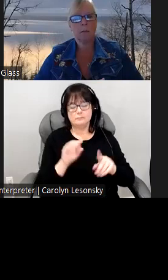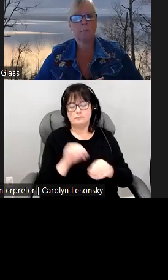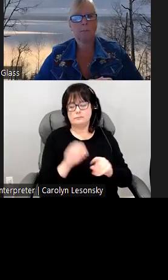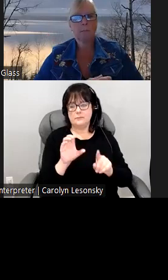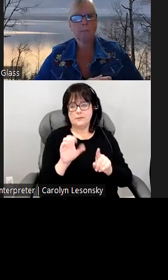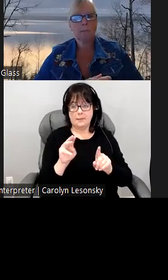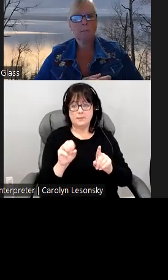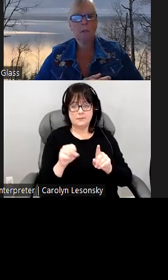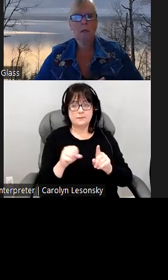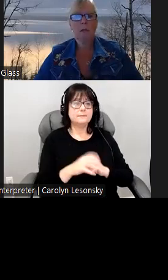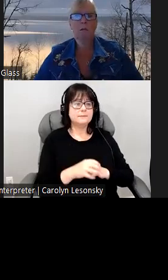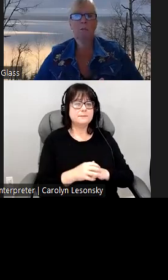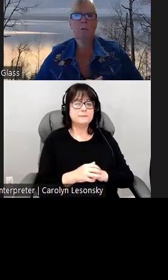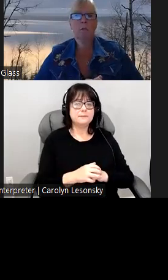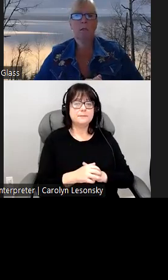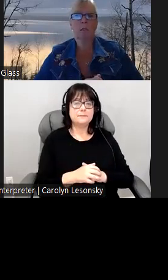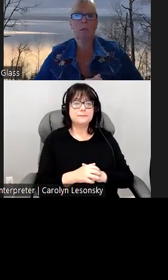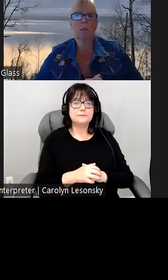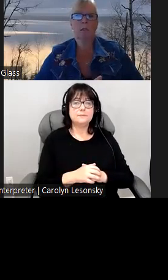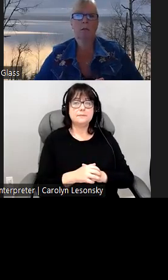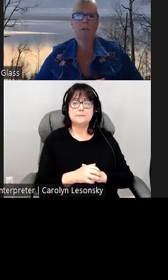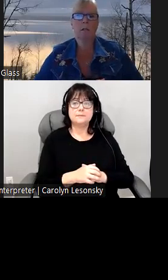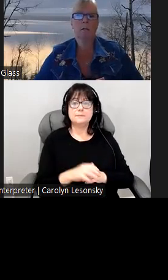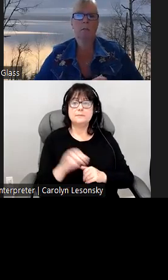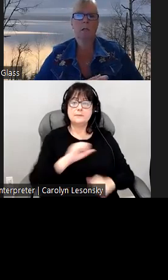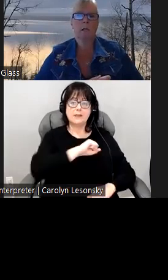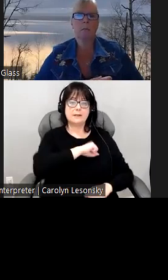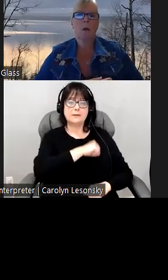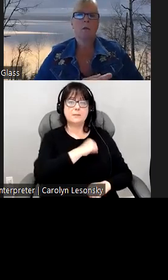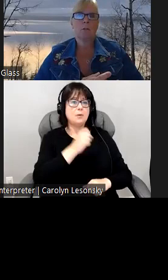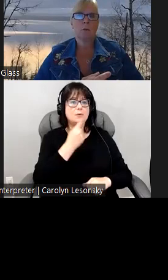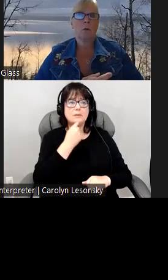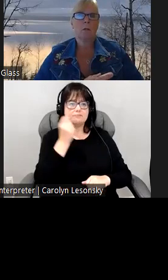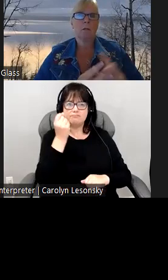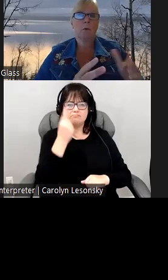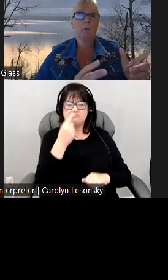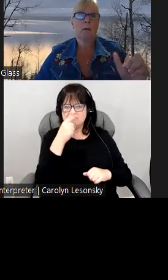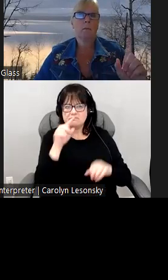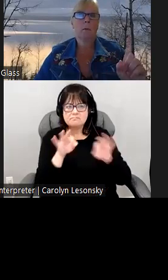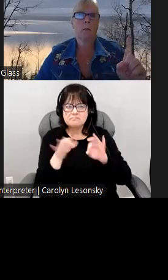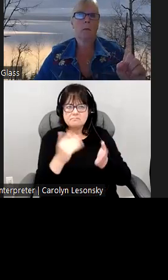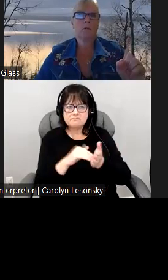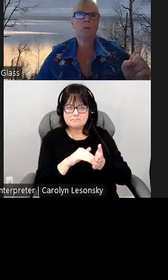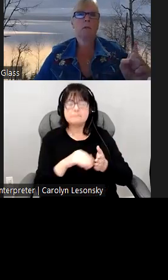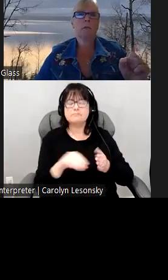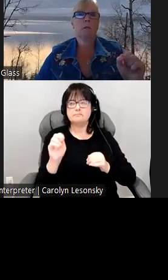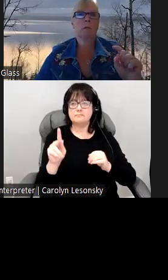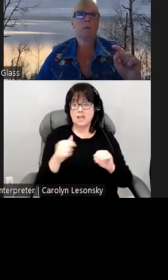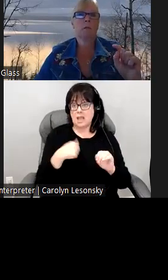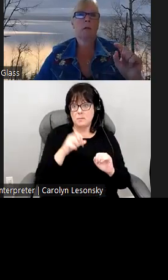as well. Okay, Simone says, I don't understand. Can you explain again? So Simone, I'm assuming